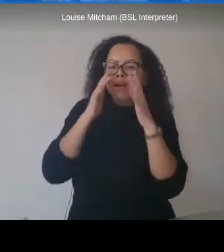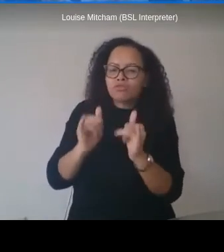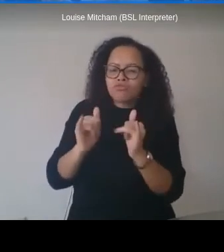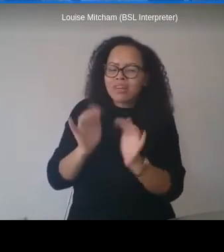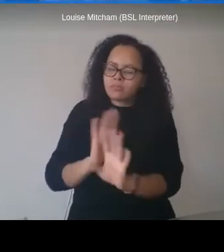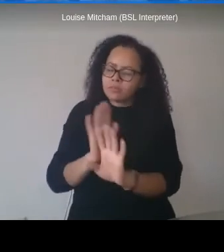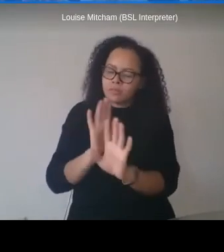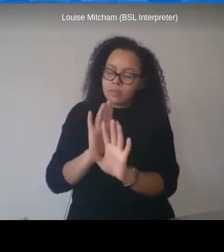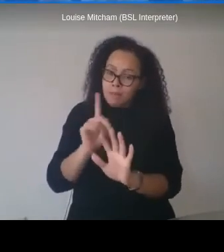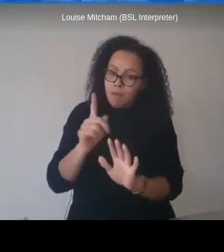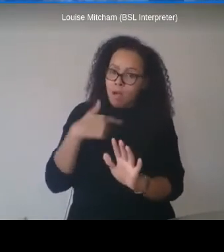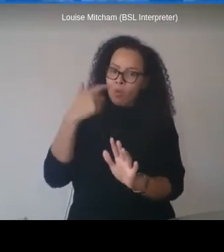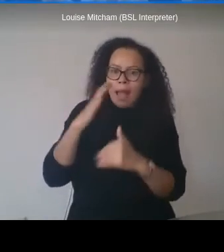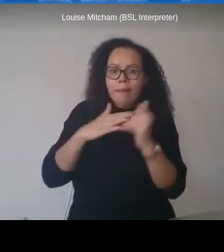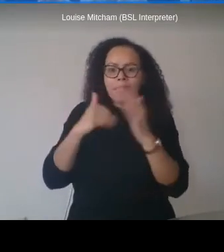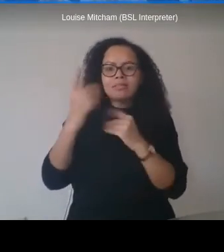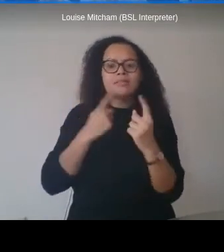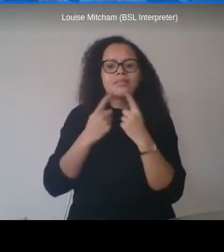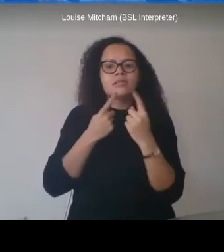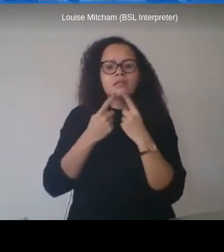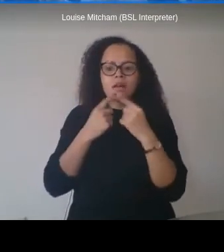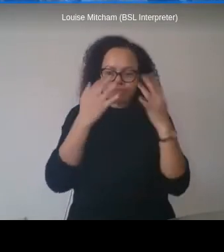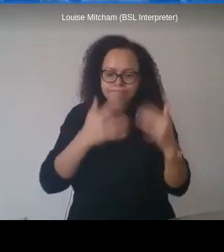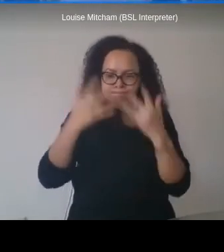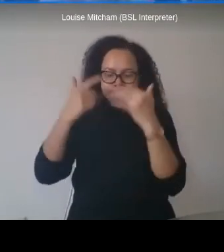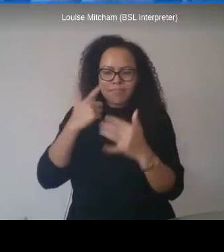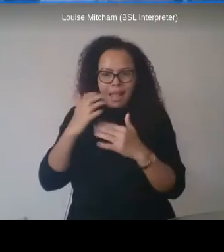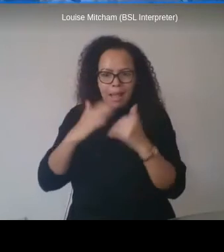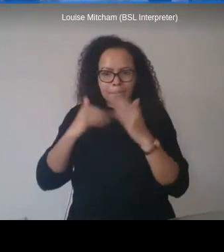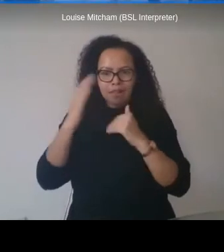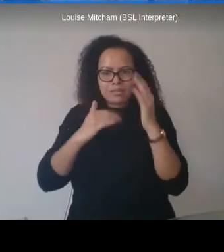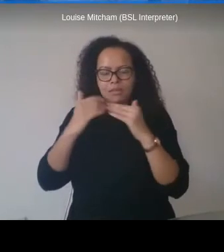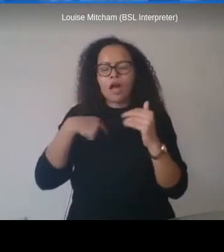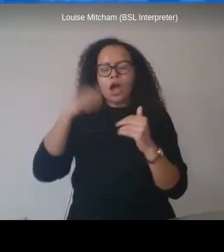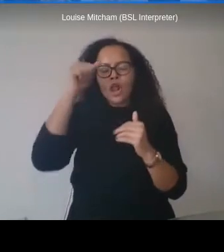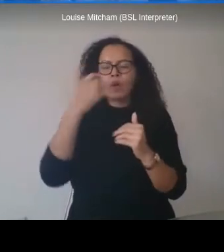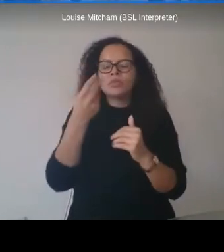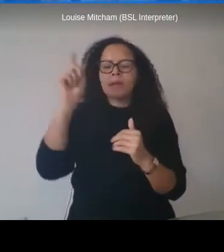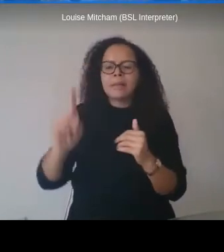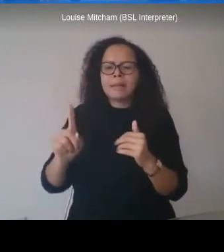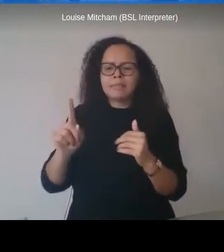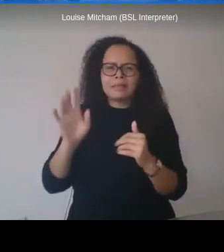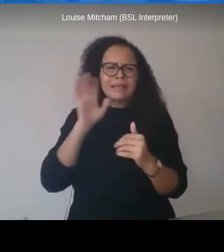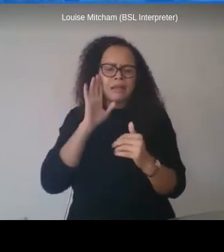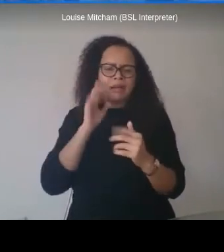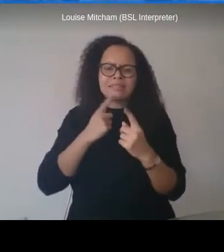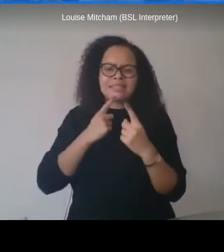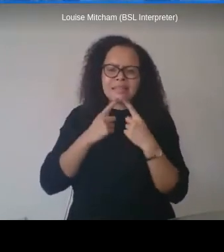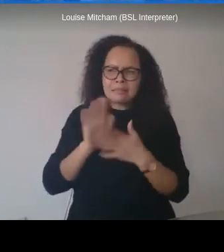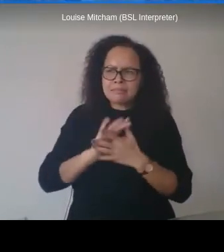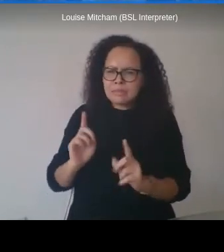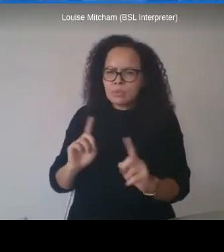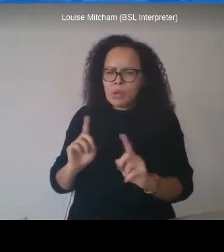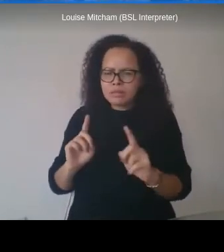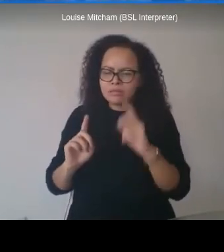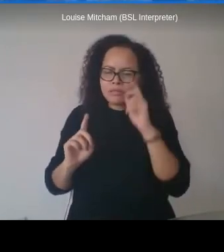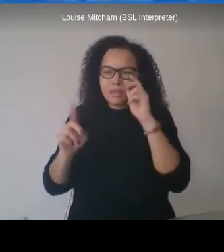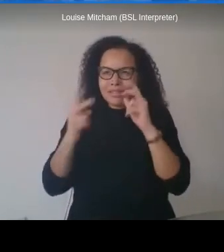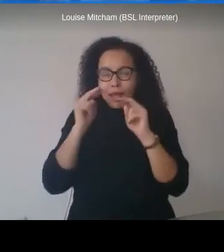I know that when we start talking a bit about big data, a lot of people get really nervous about what that is, especially if they've watched Social Dilemma on